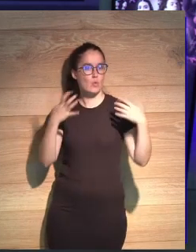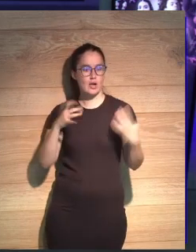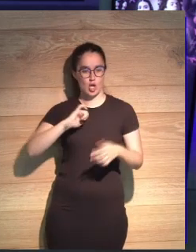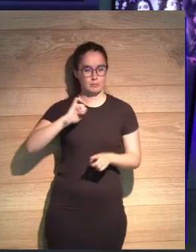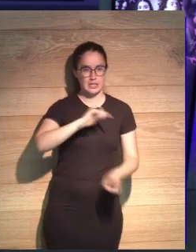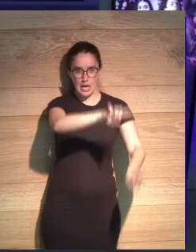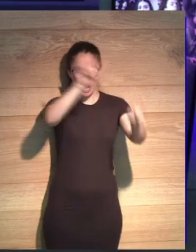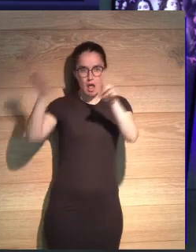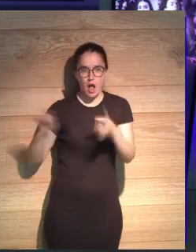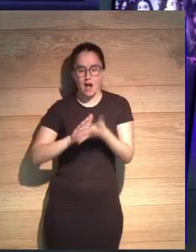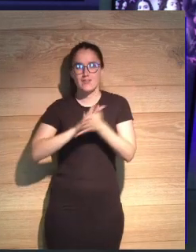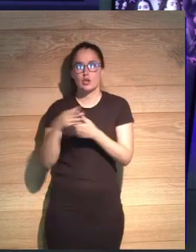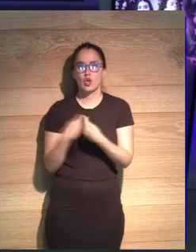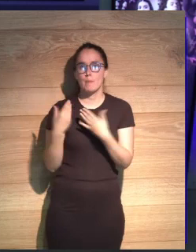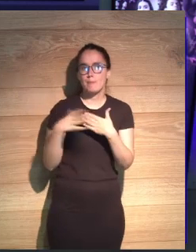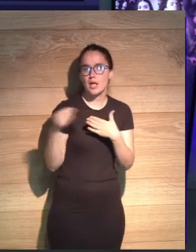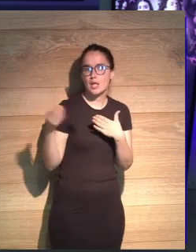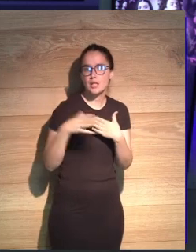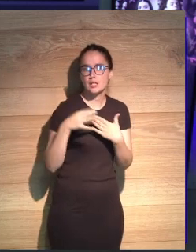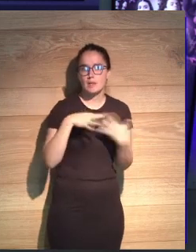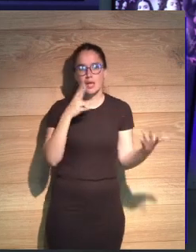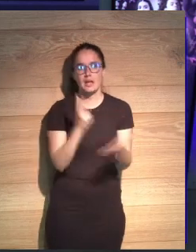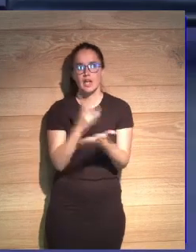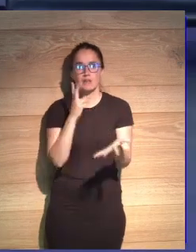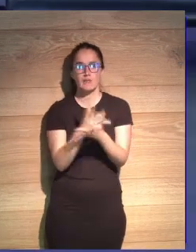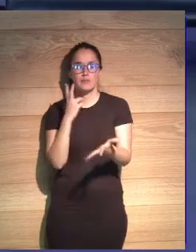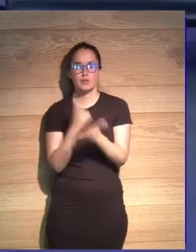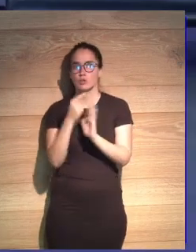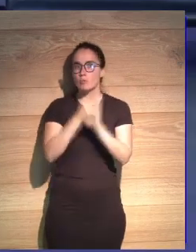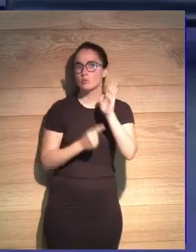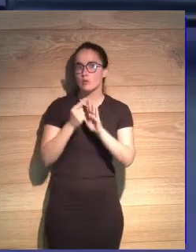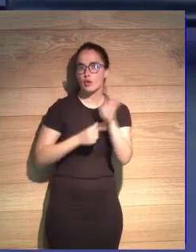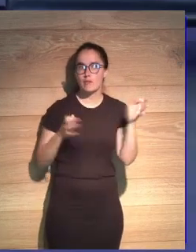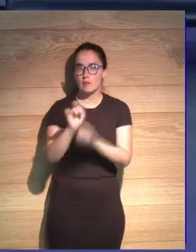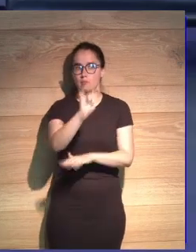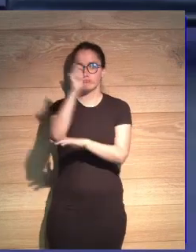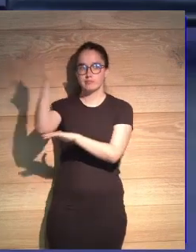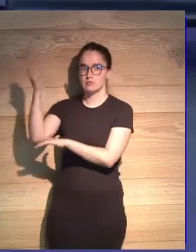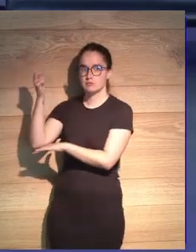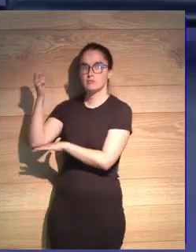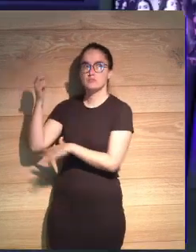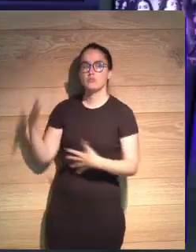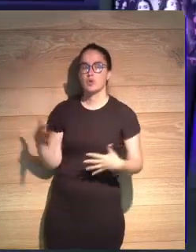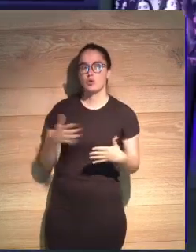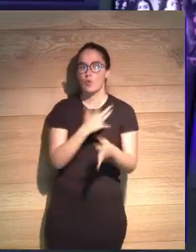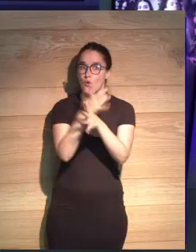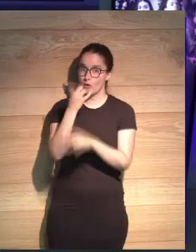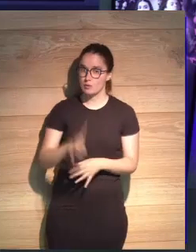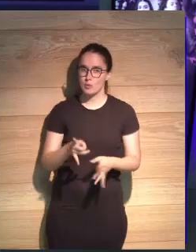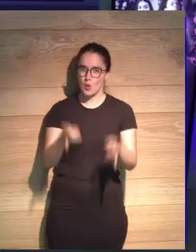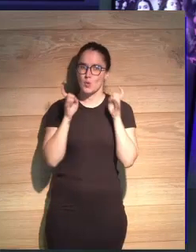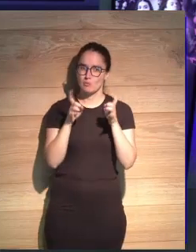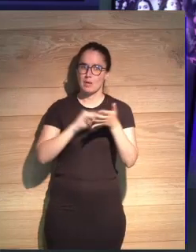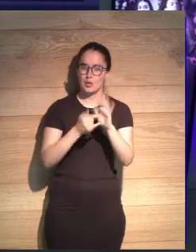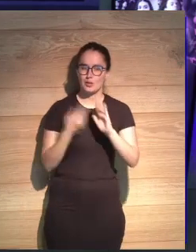see the diseases that the neurologist treats. They visit some patients. There are some challenges. They have to